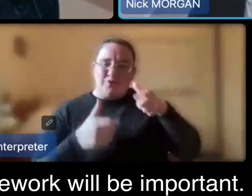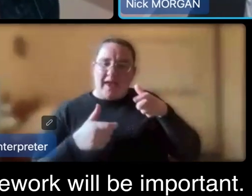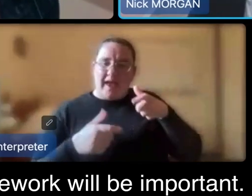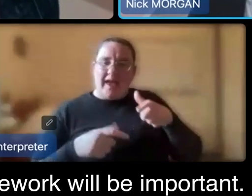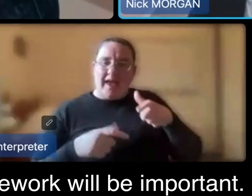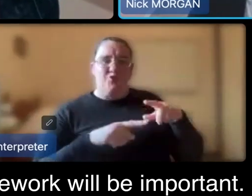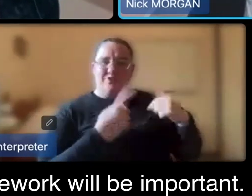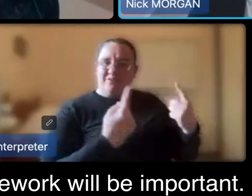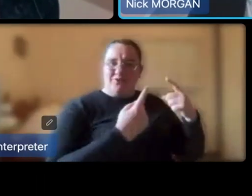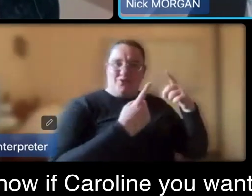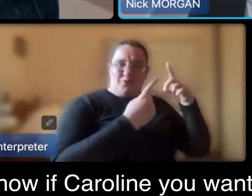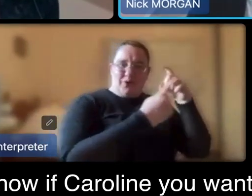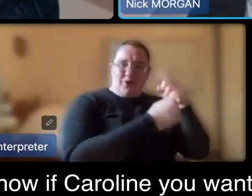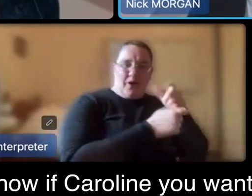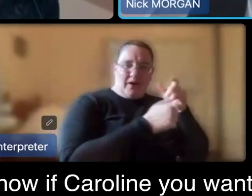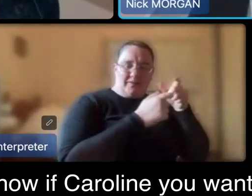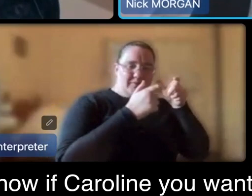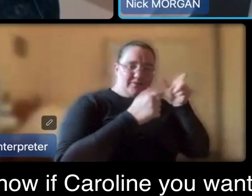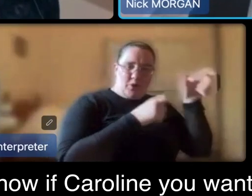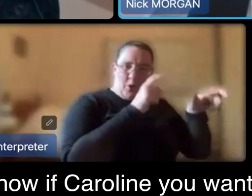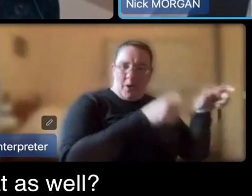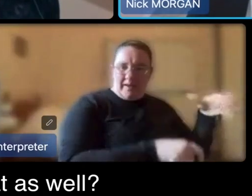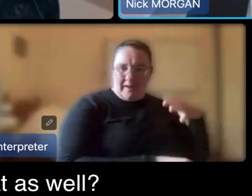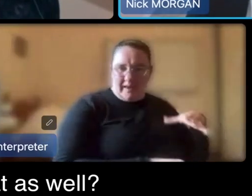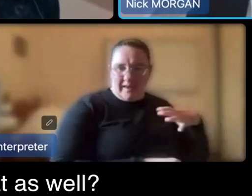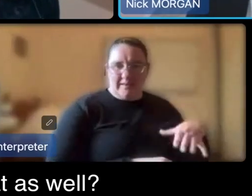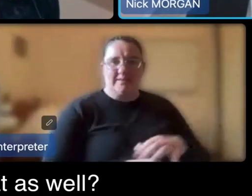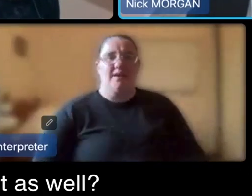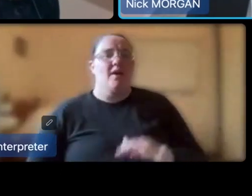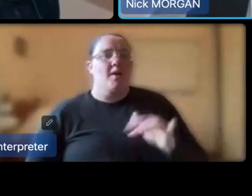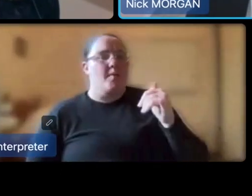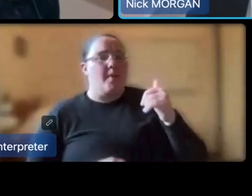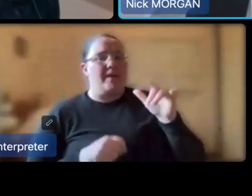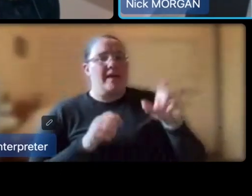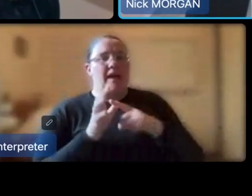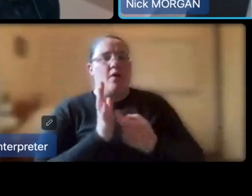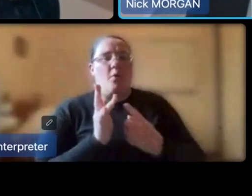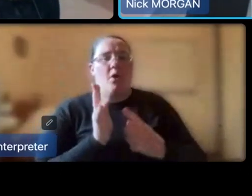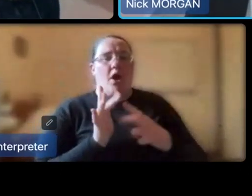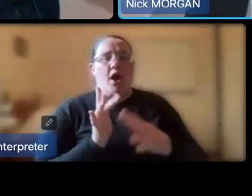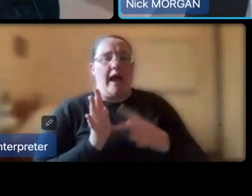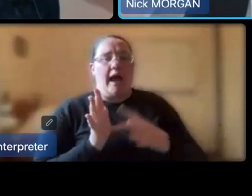the regulatory framework will be important. And I suppose, again, I don't know if, Caroline, you want to touch on that as well.